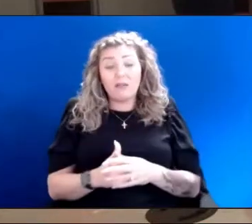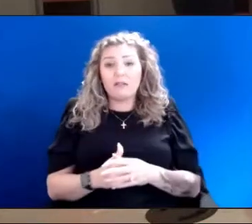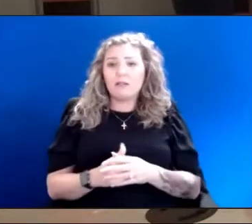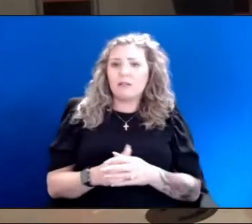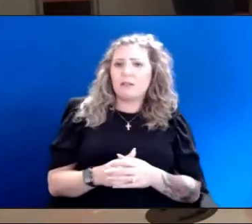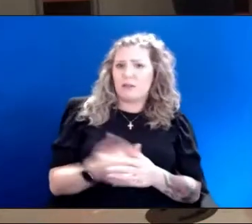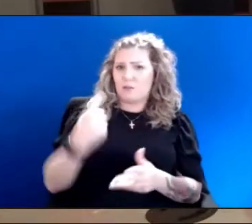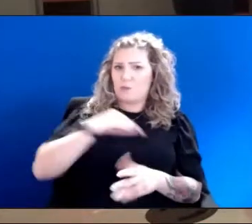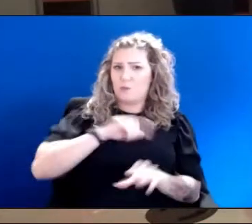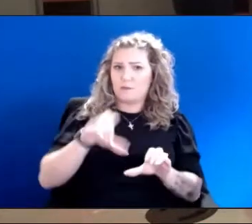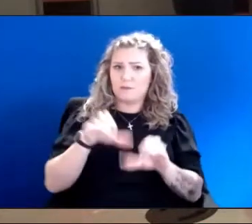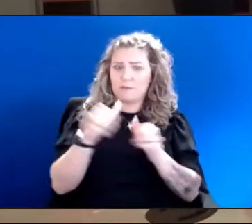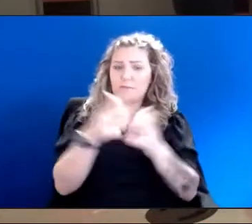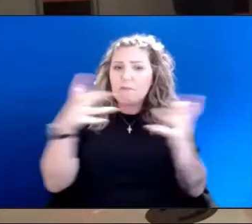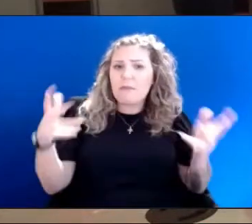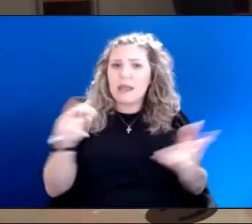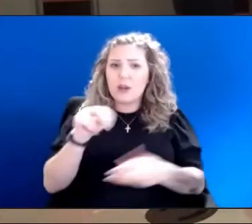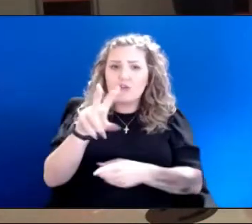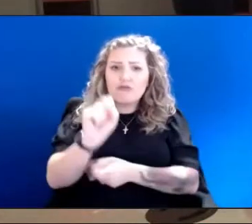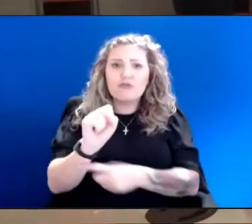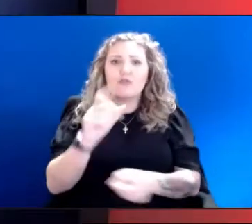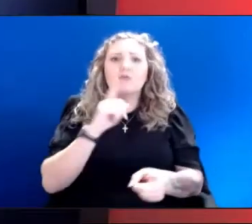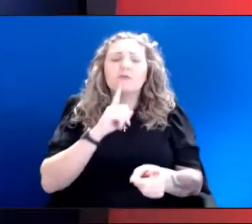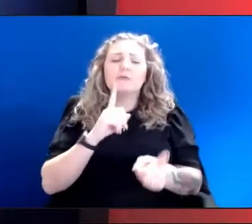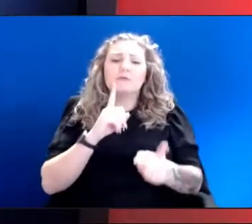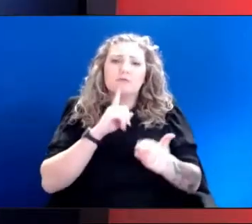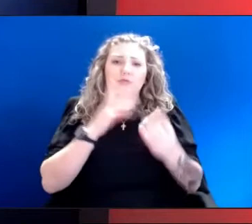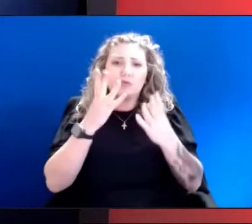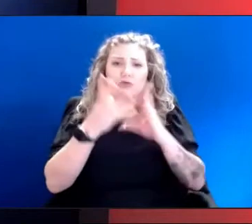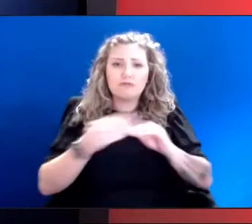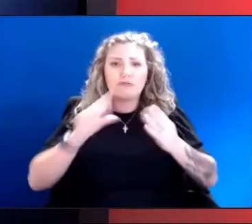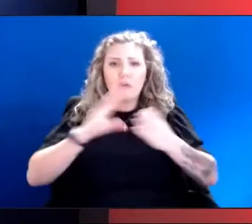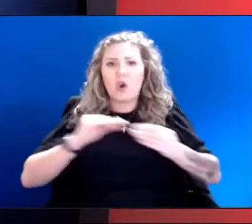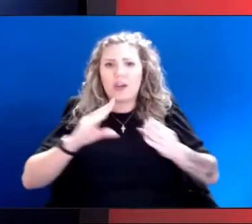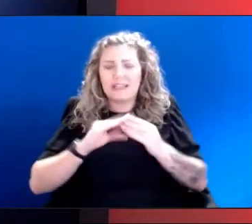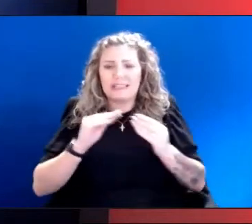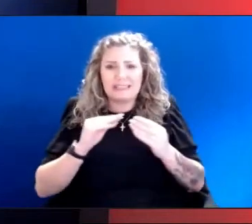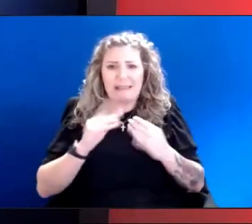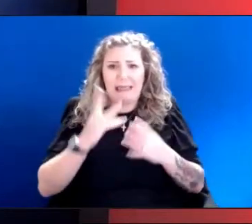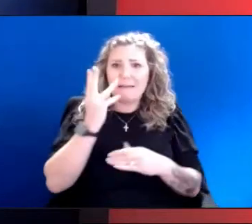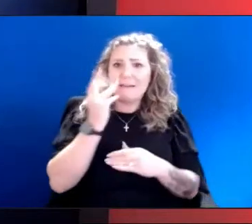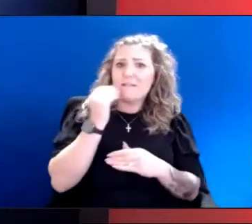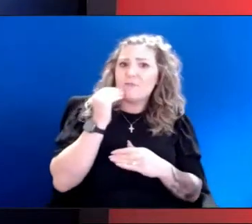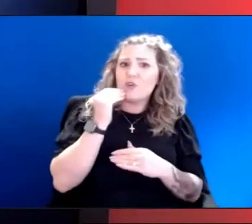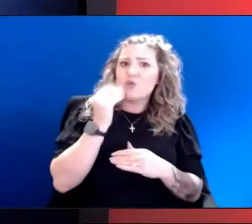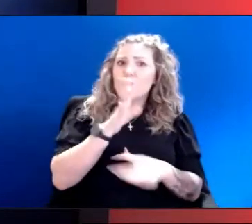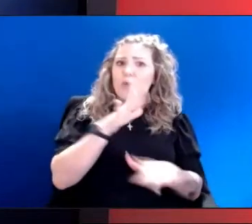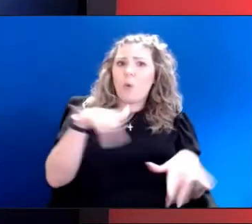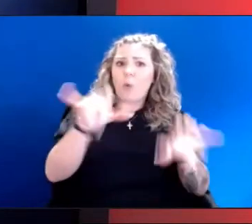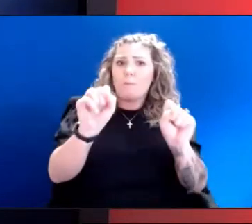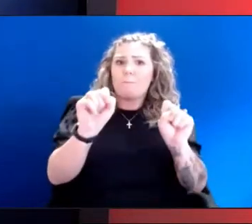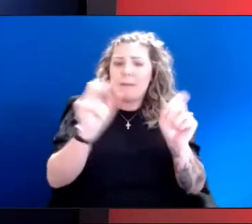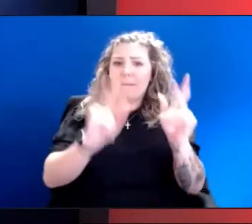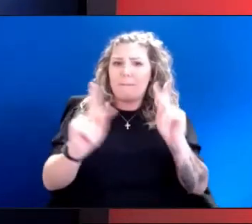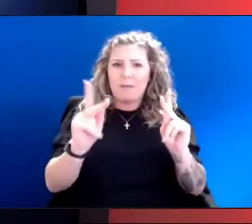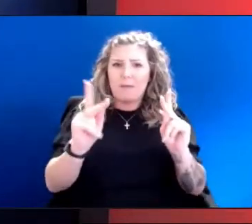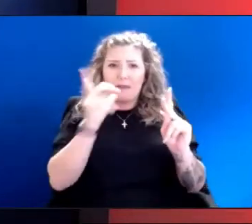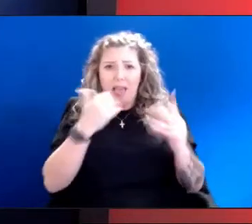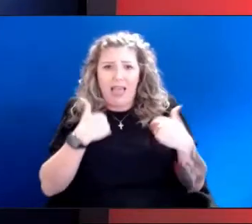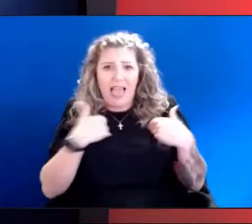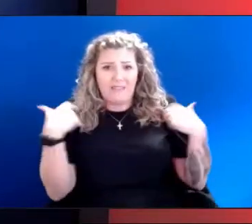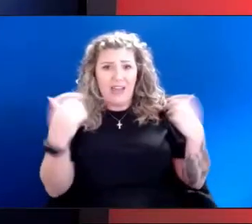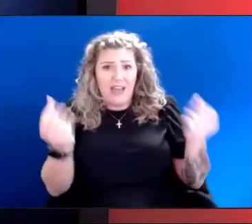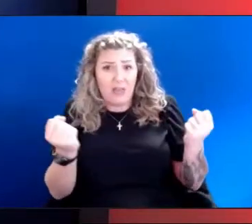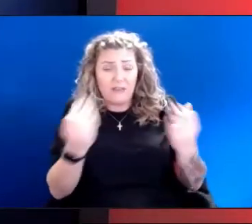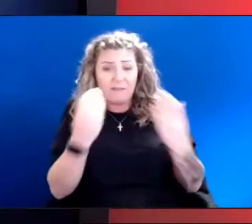many news stories on food deserts where there are entire neighborhoods where people don't have access to healthy food, and so all they have are